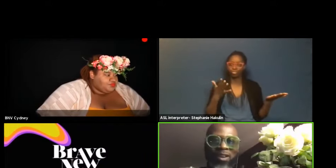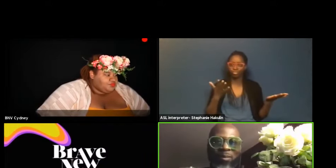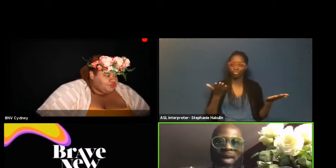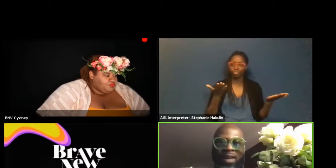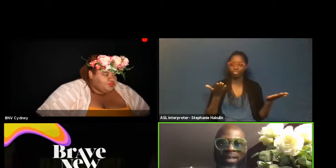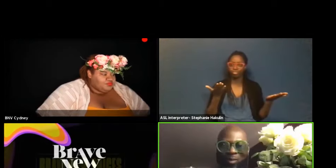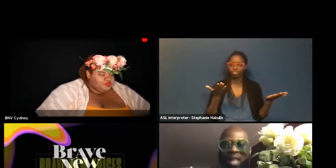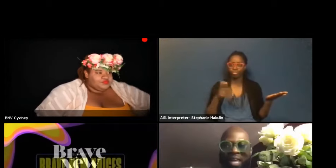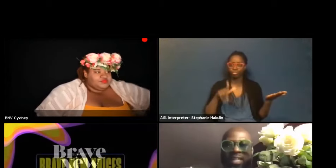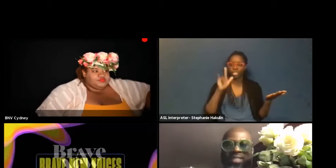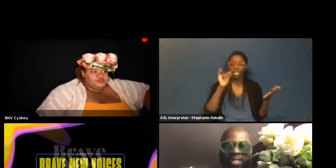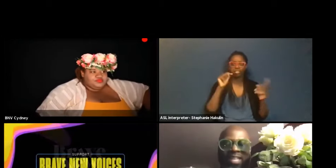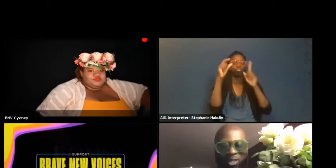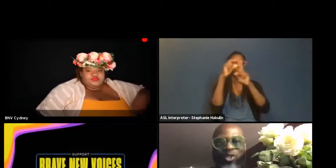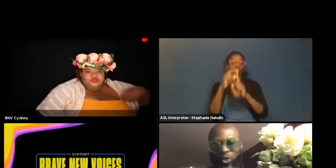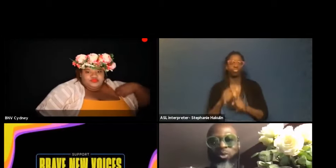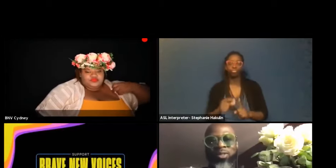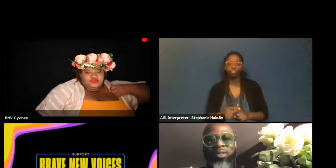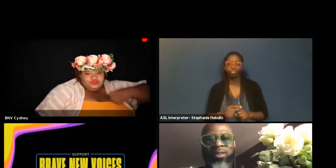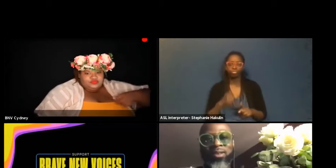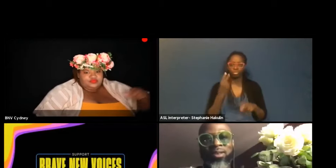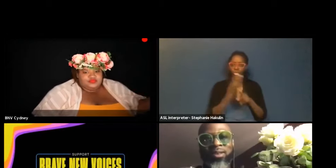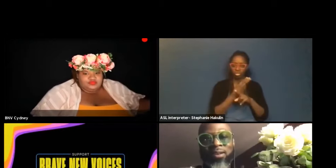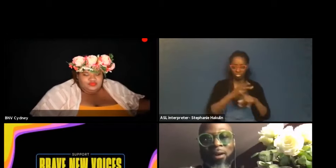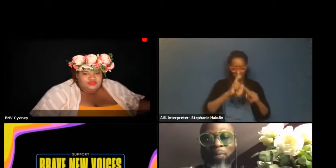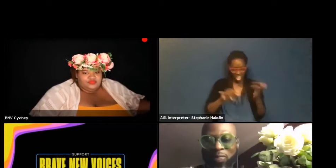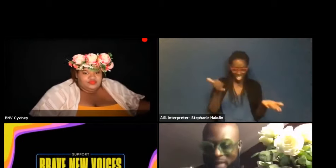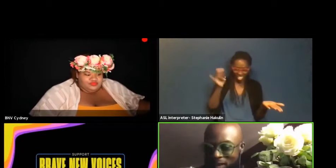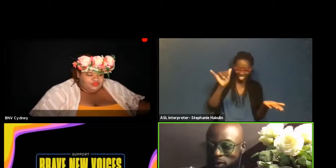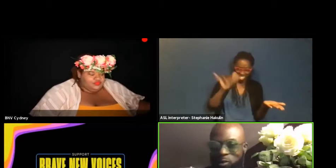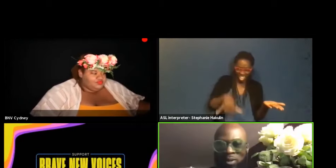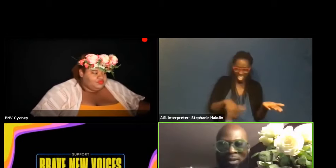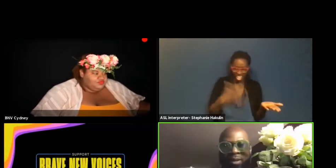literary figure, man. It is the truth.